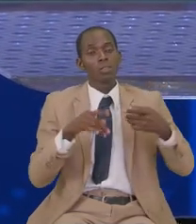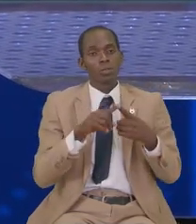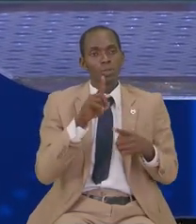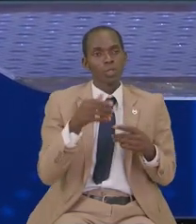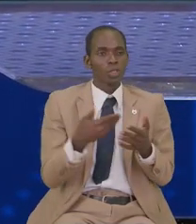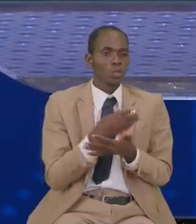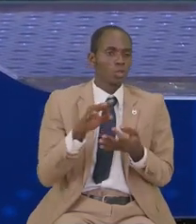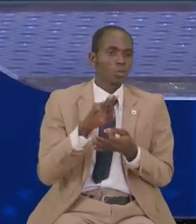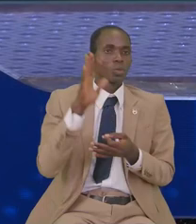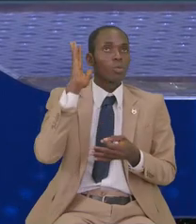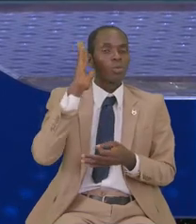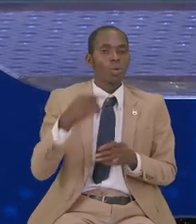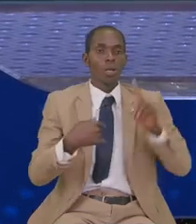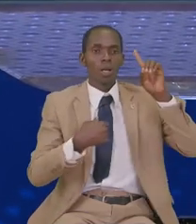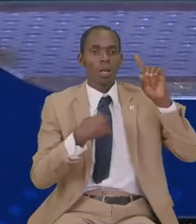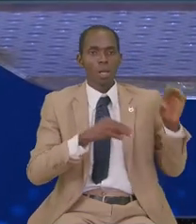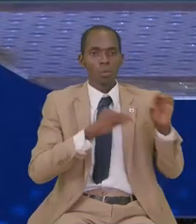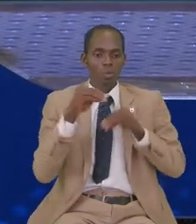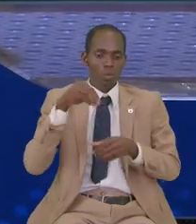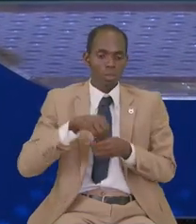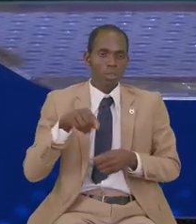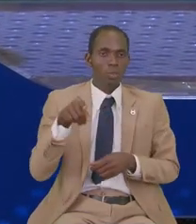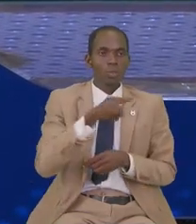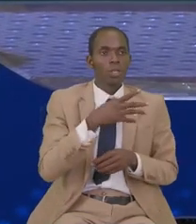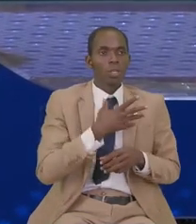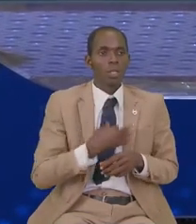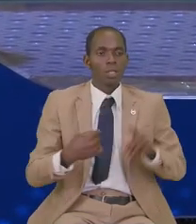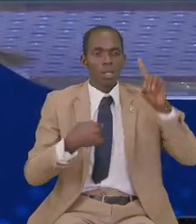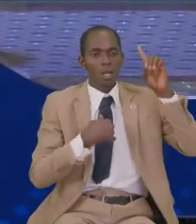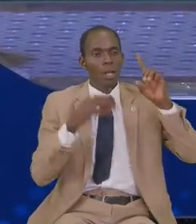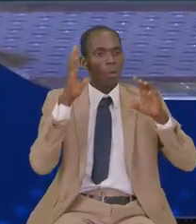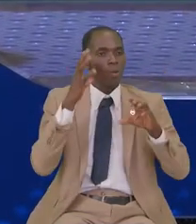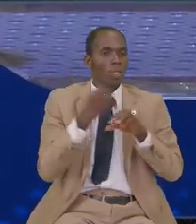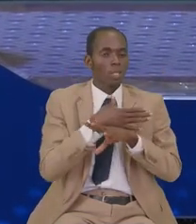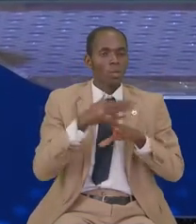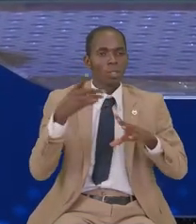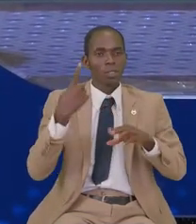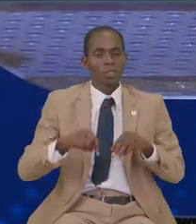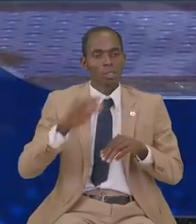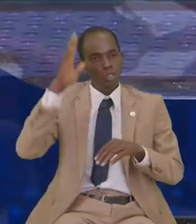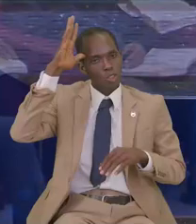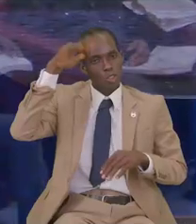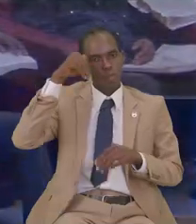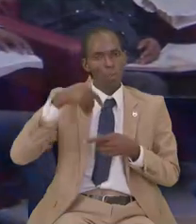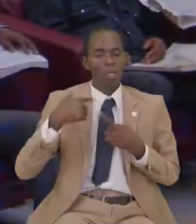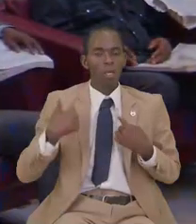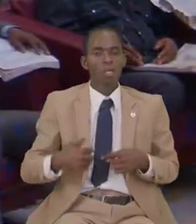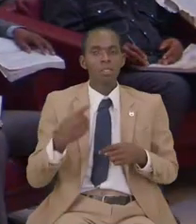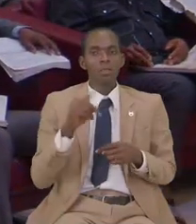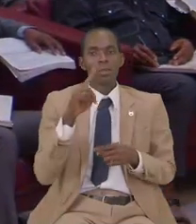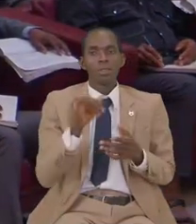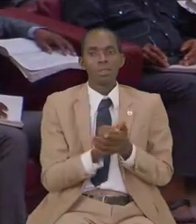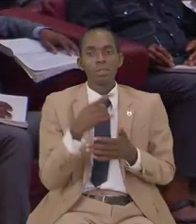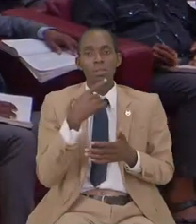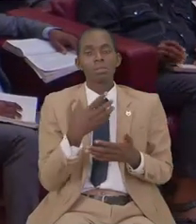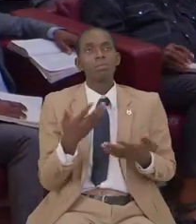will I put within you. And I will take away the stony heart. The one that said,